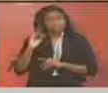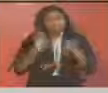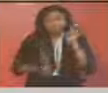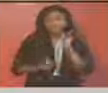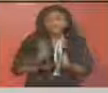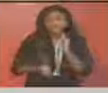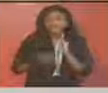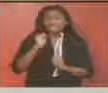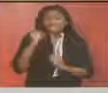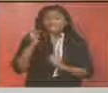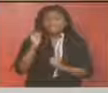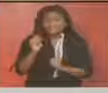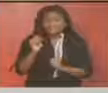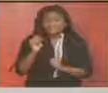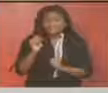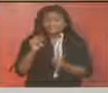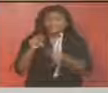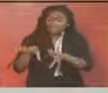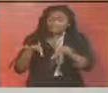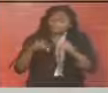will only be using